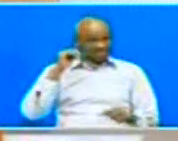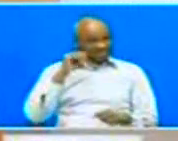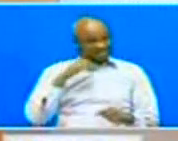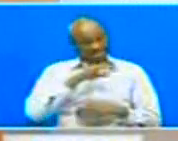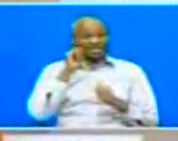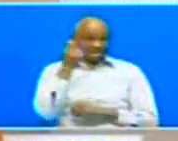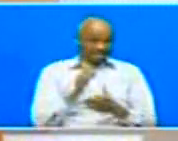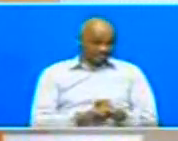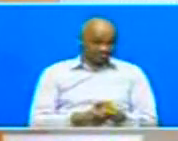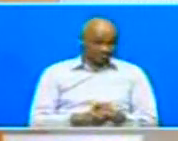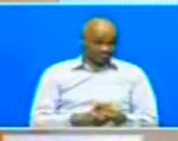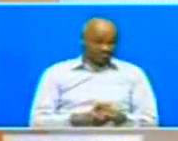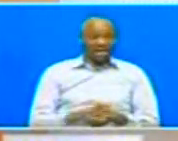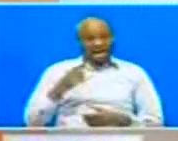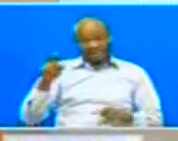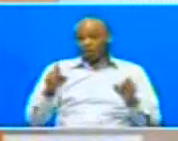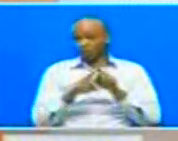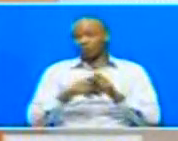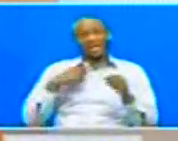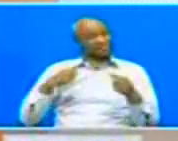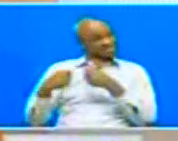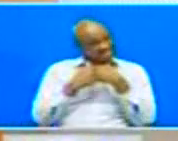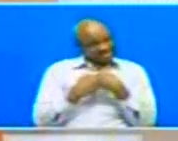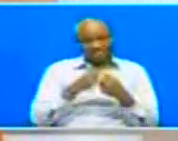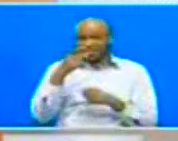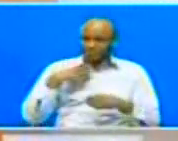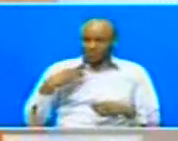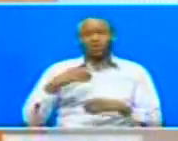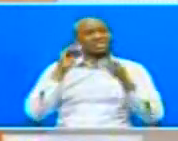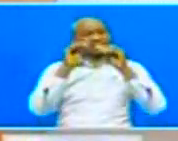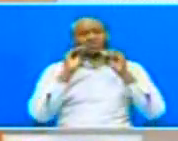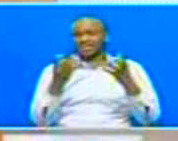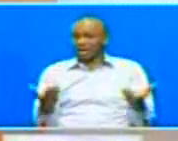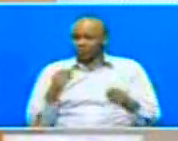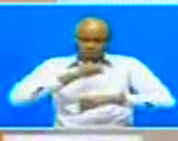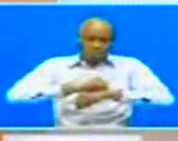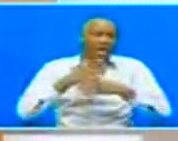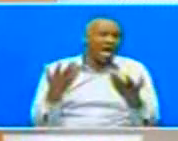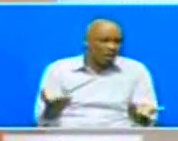when children reach a certain age, there's a challenge in getting them educated because of lack of facilities,